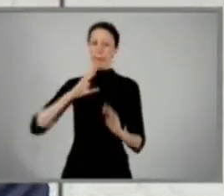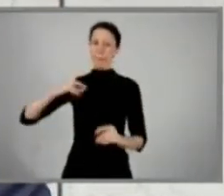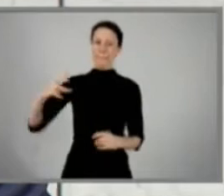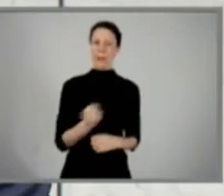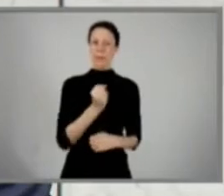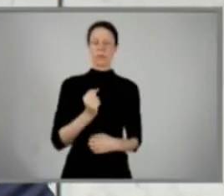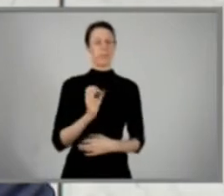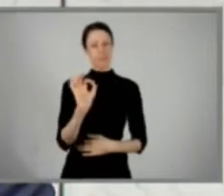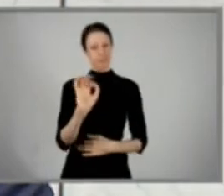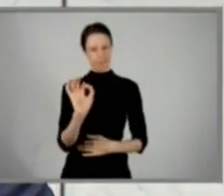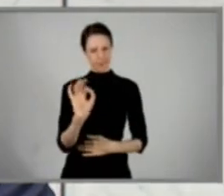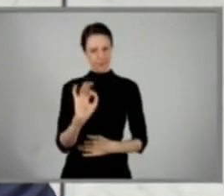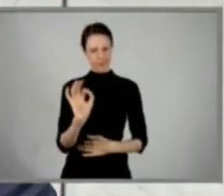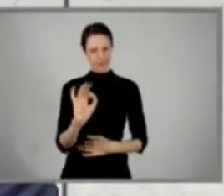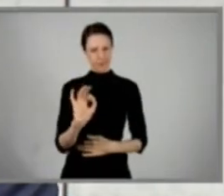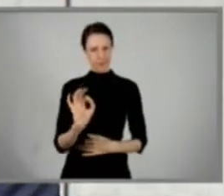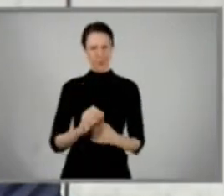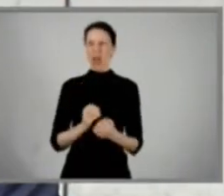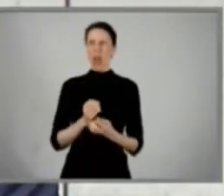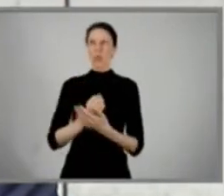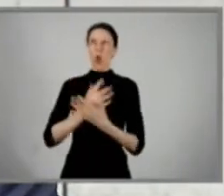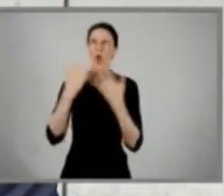lot of misinformation that's out there.